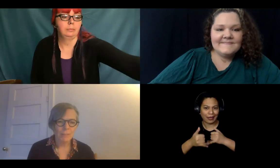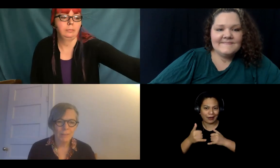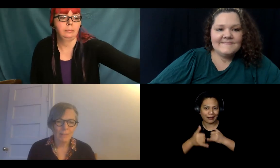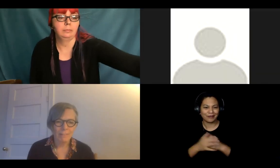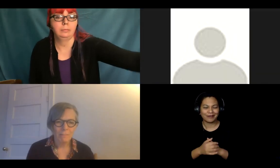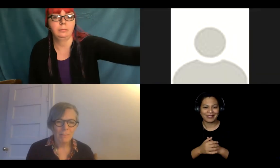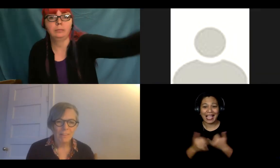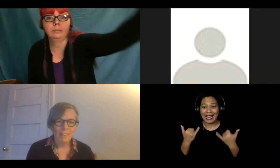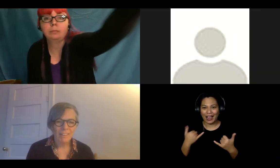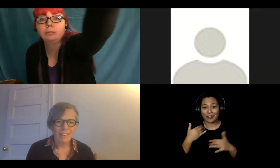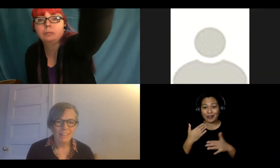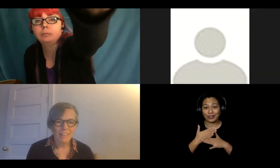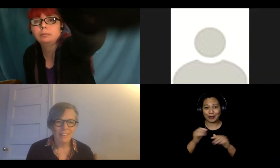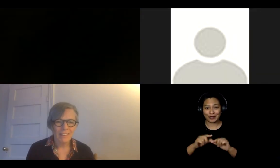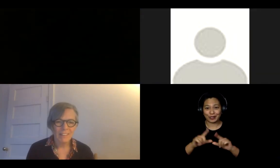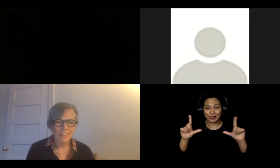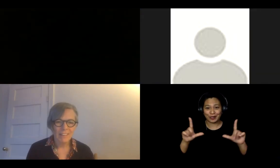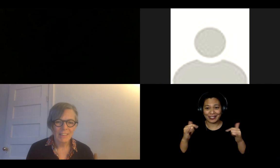time.